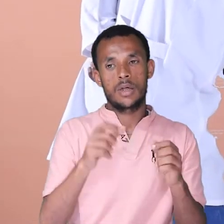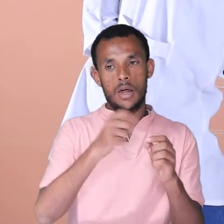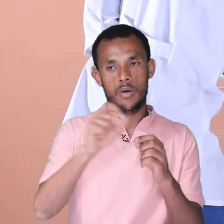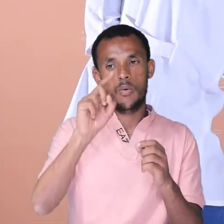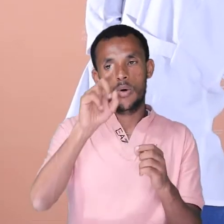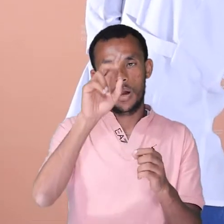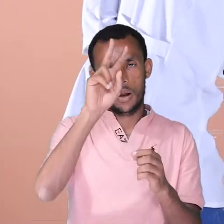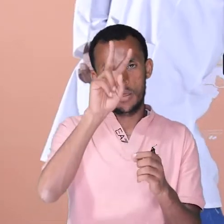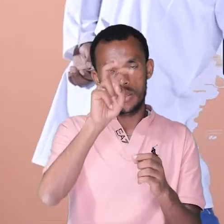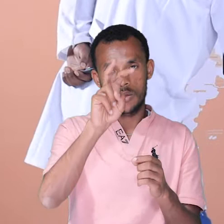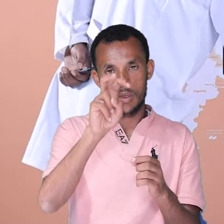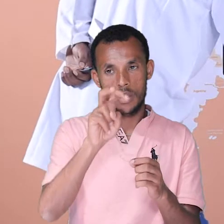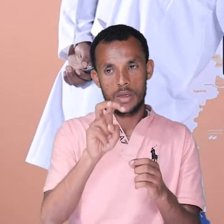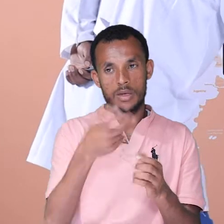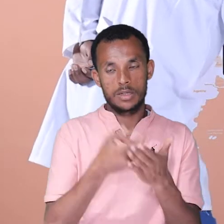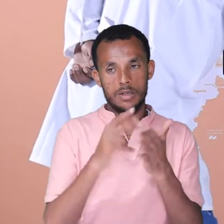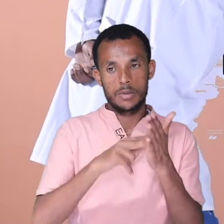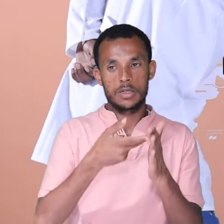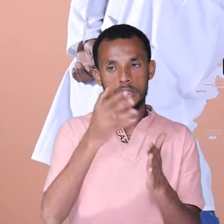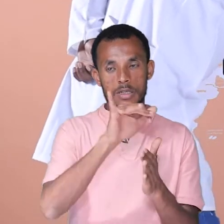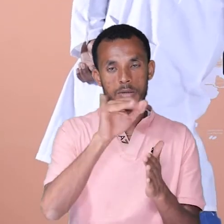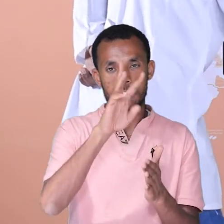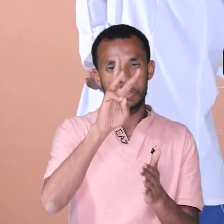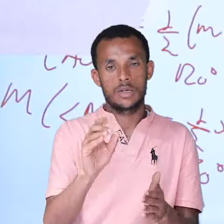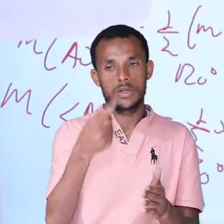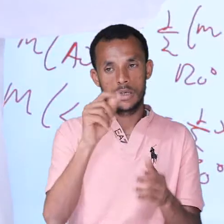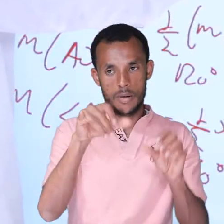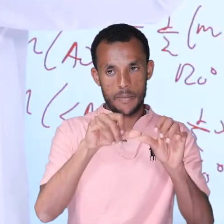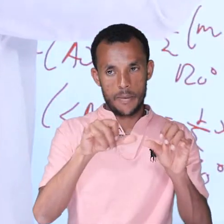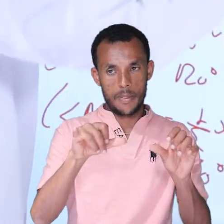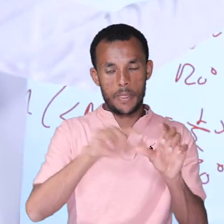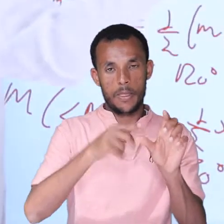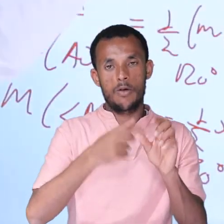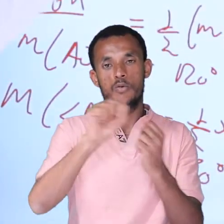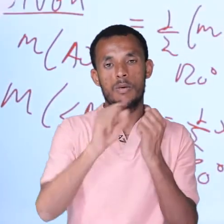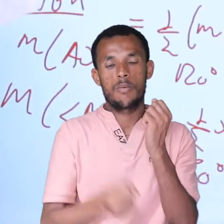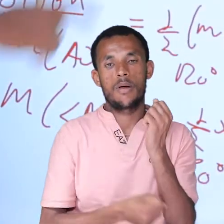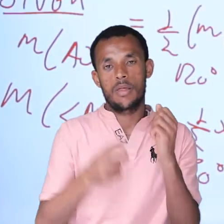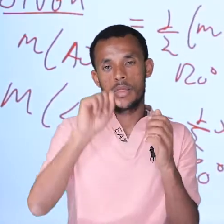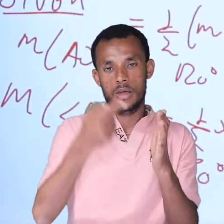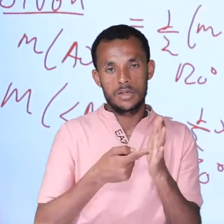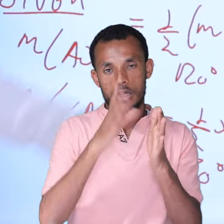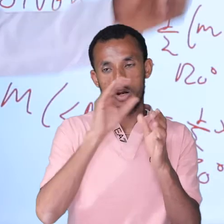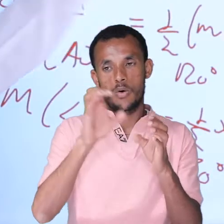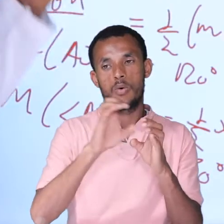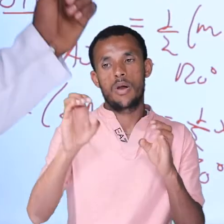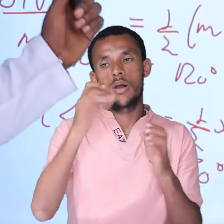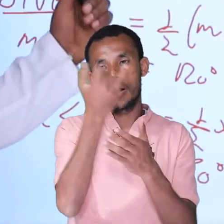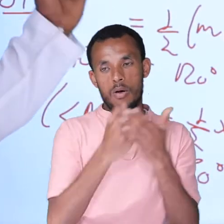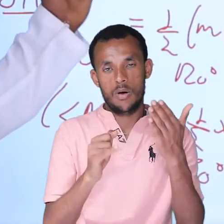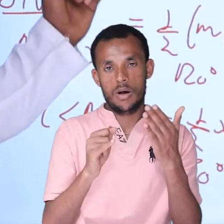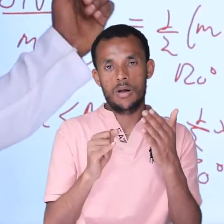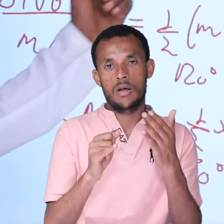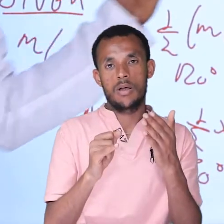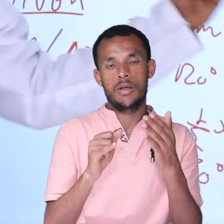120 degree. Therefore, this means the same as 60 degree. Therefore, the angle formed by tangent and chord drawn from point of